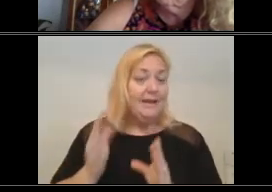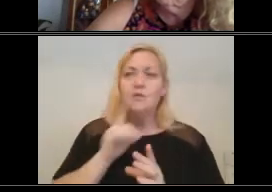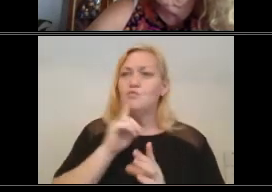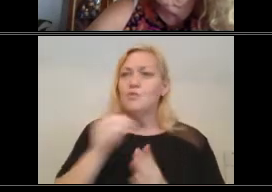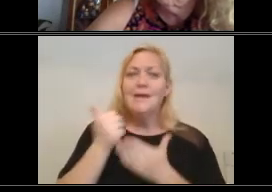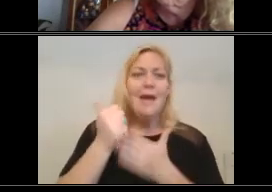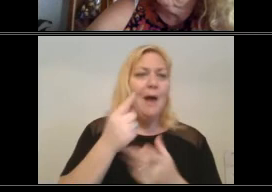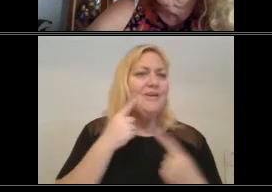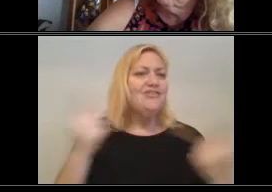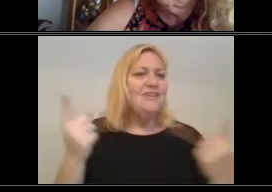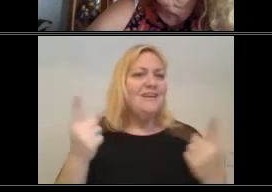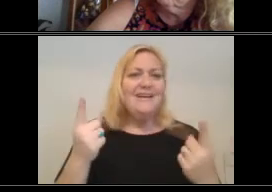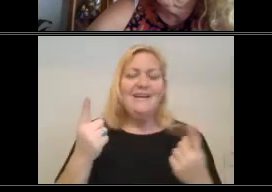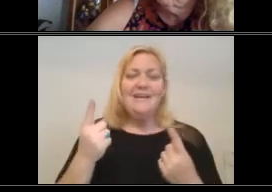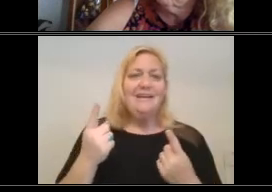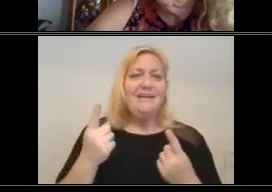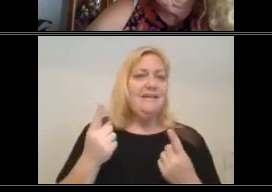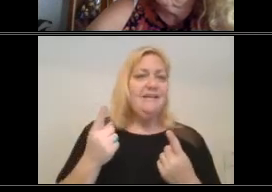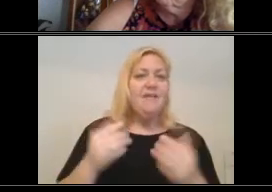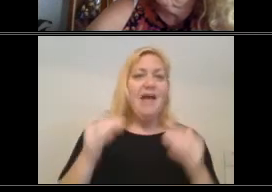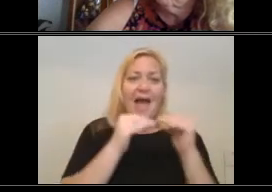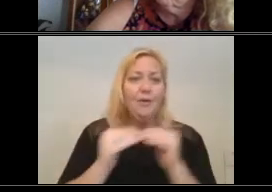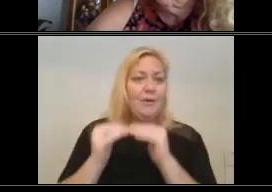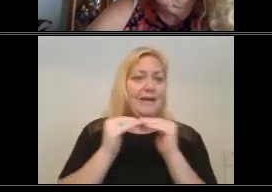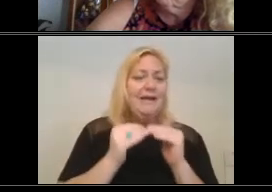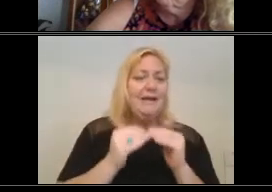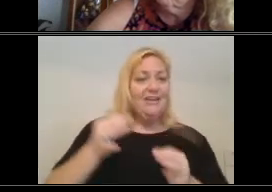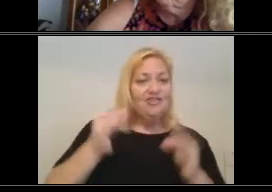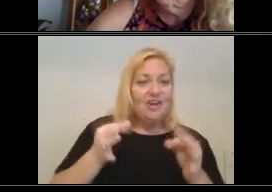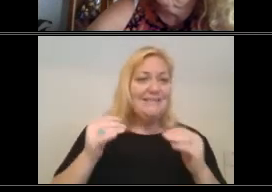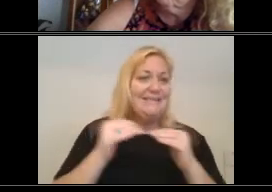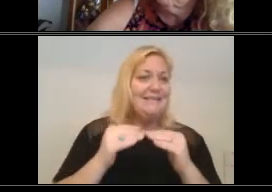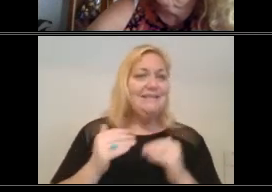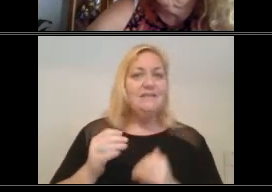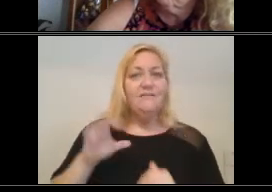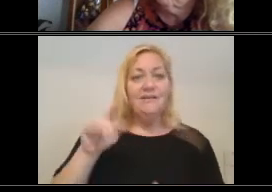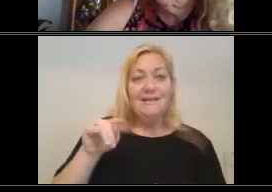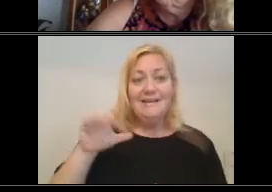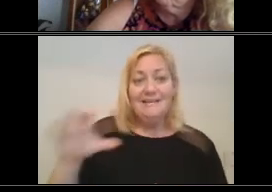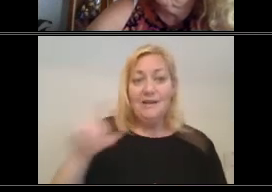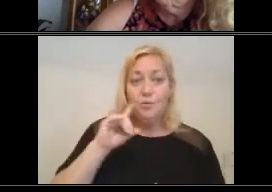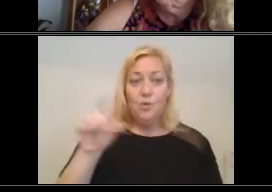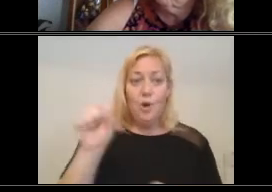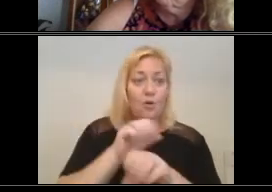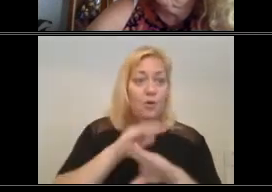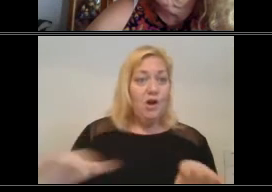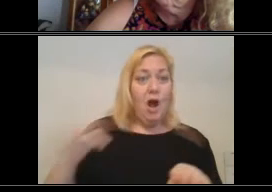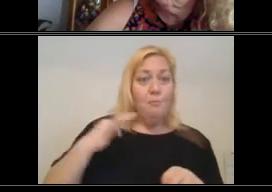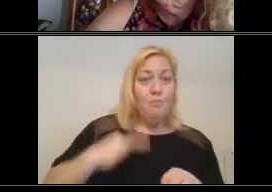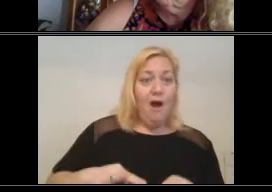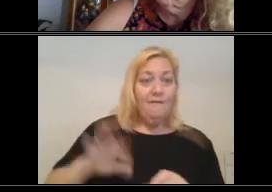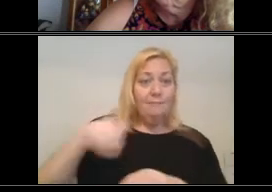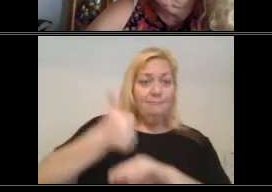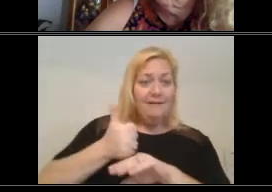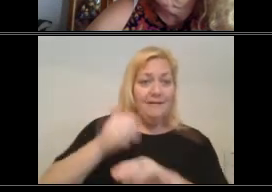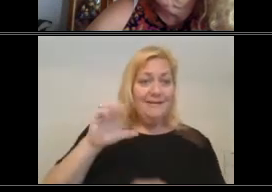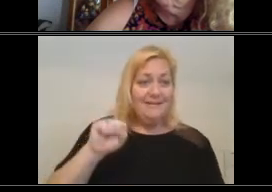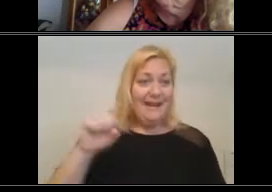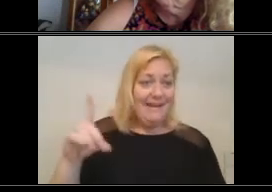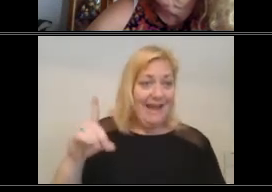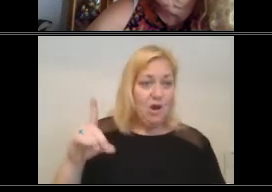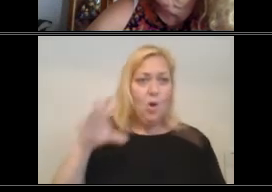achieve, I think, health, equity, and justice. For City 8 CDC, where I work, we're a nonprofit based in San Diego. We have spent some